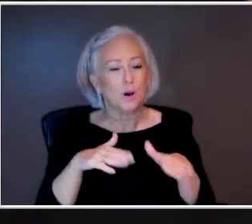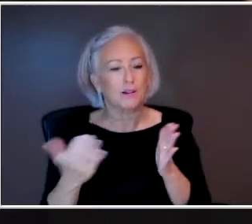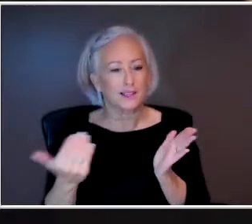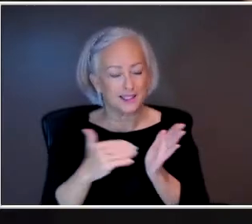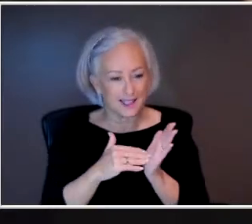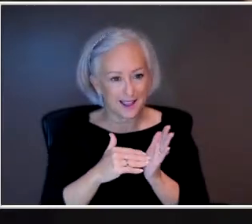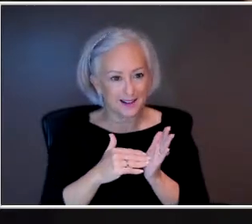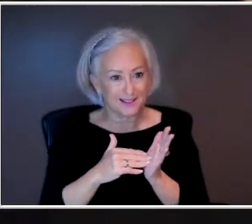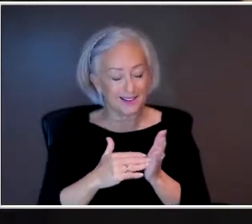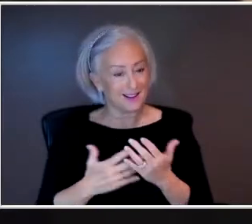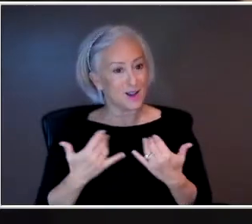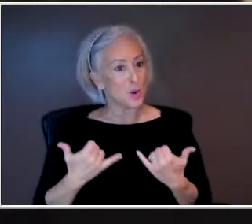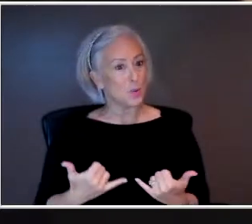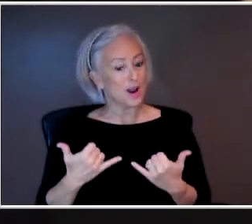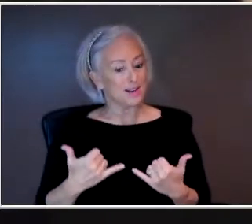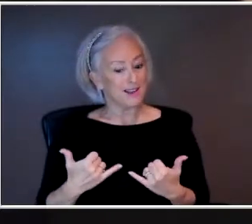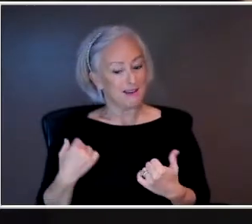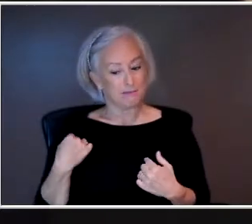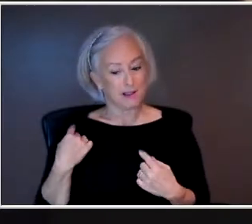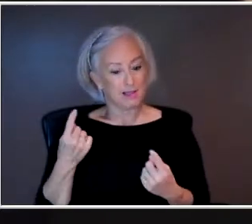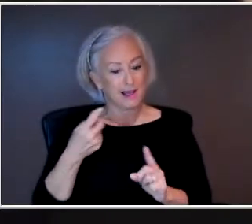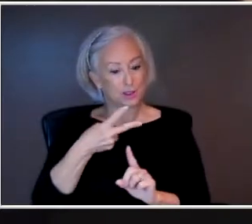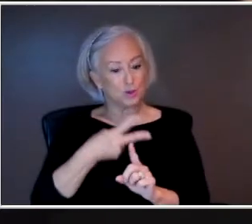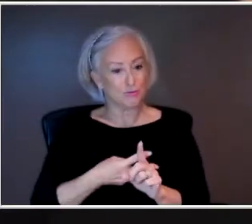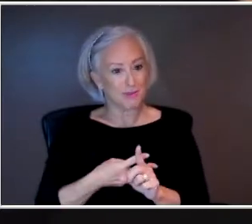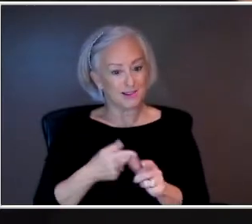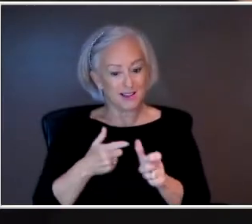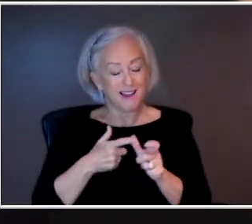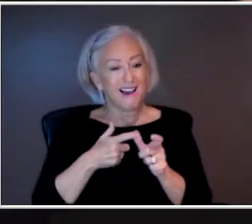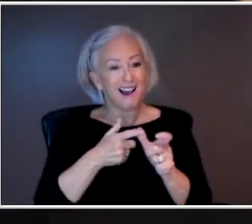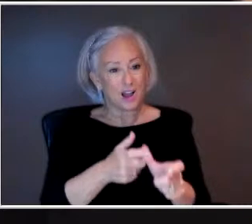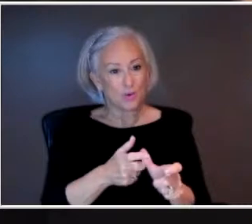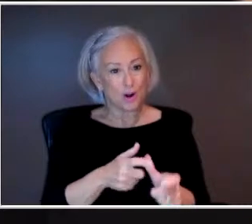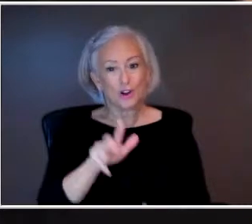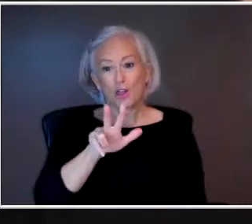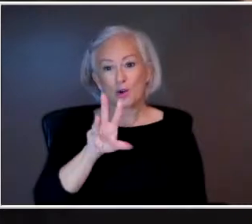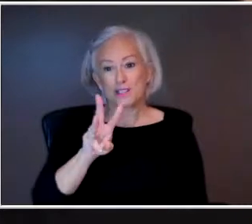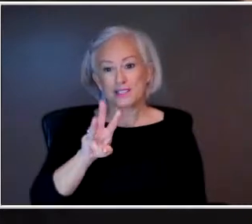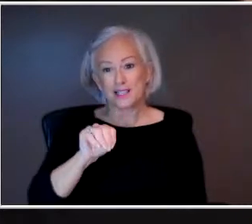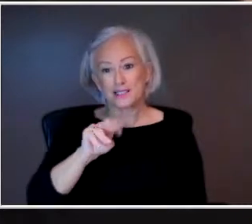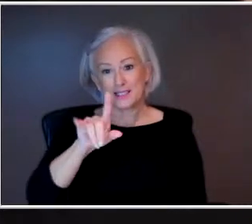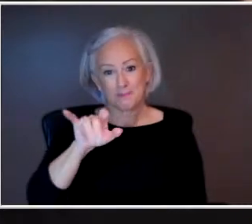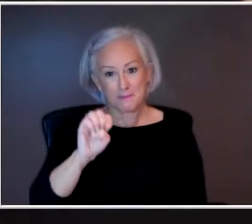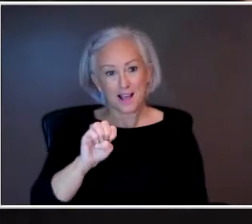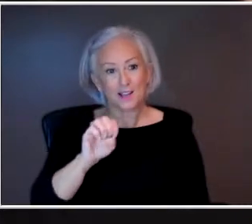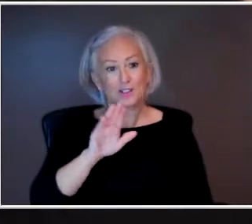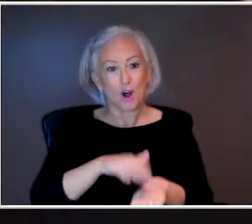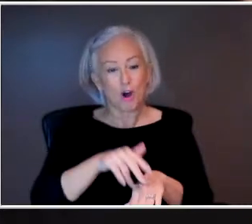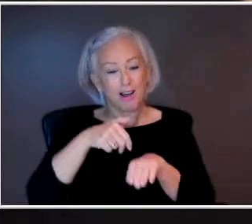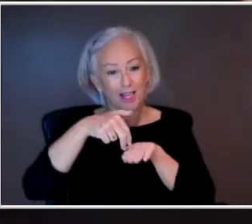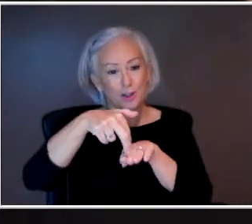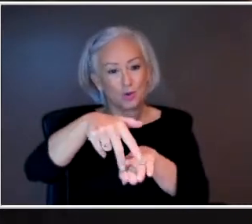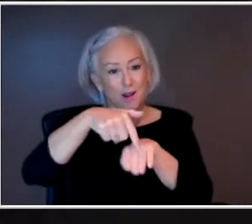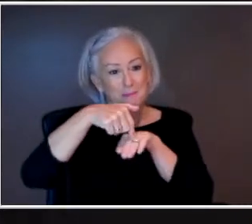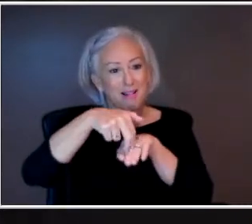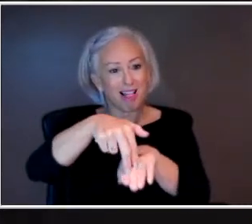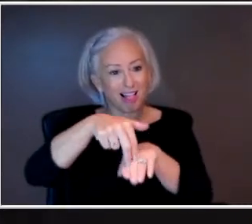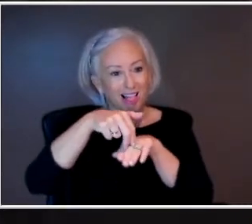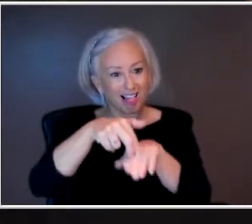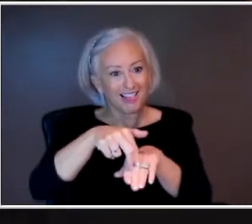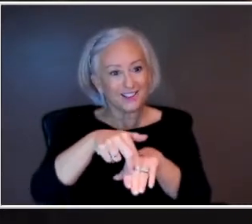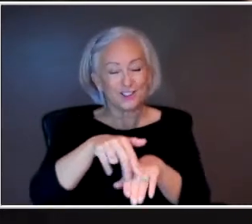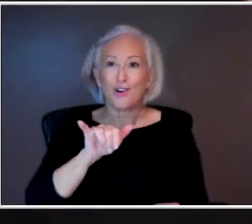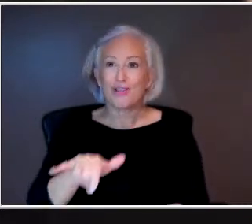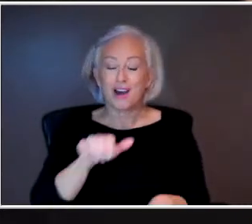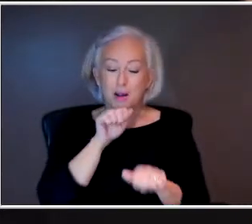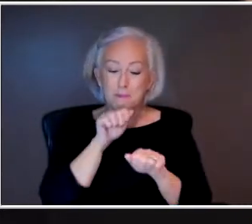right now, over the last 2 months, I've been able to run at least a total of 36 miles on the treadmill. And so I count that as a blessing. So I do it